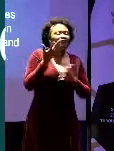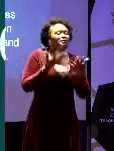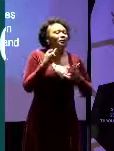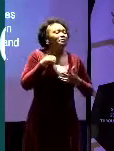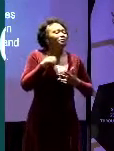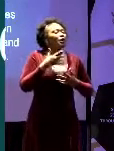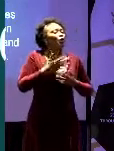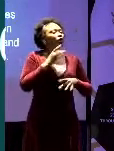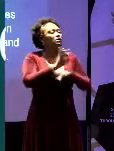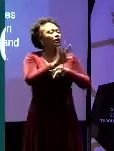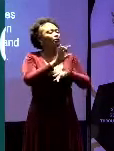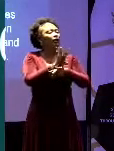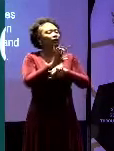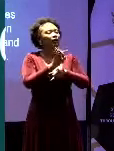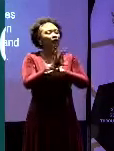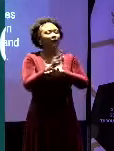recommend